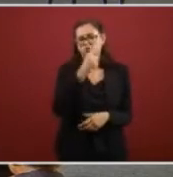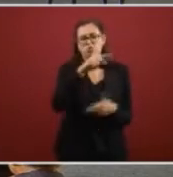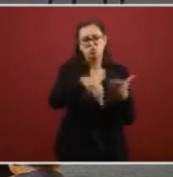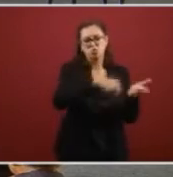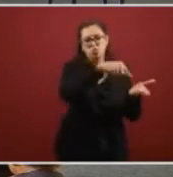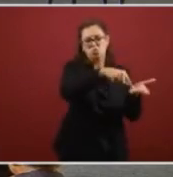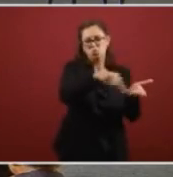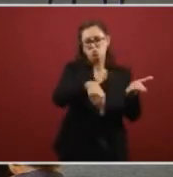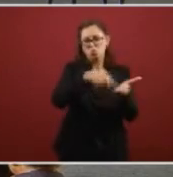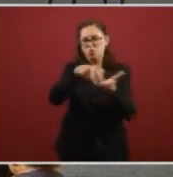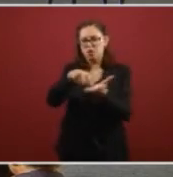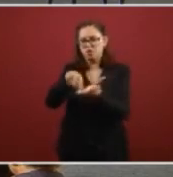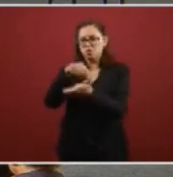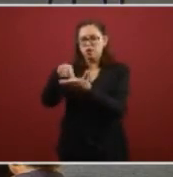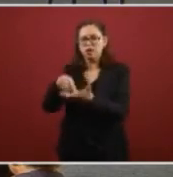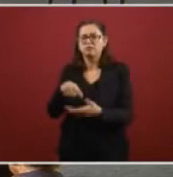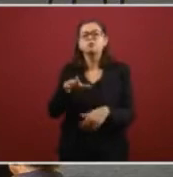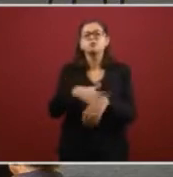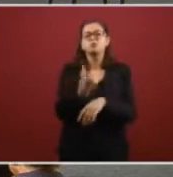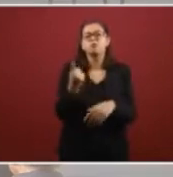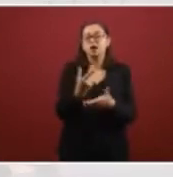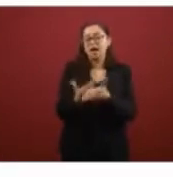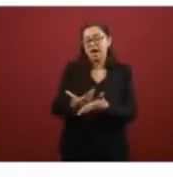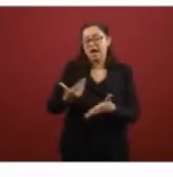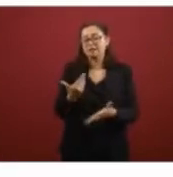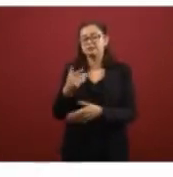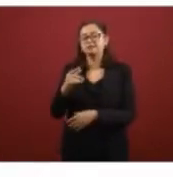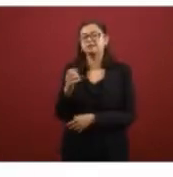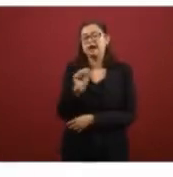and they attended to those 361 because,